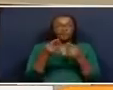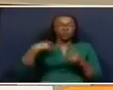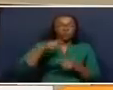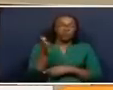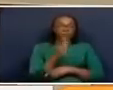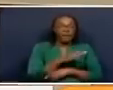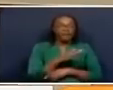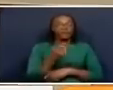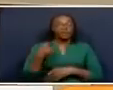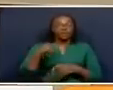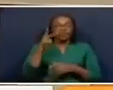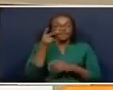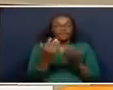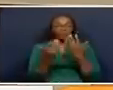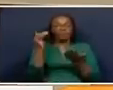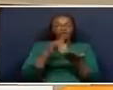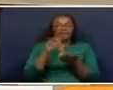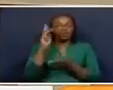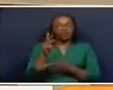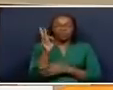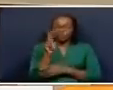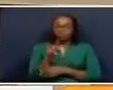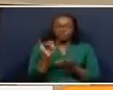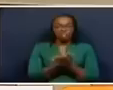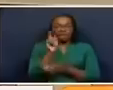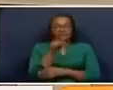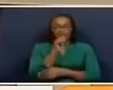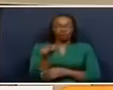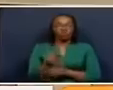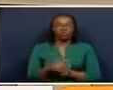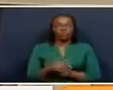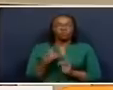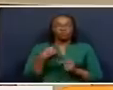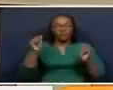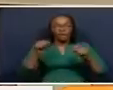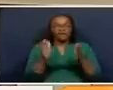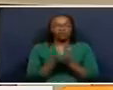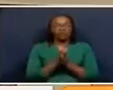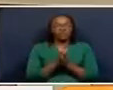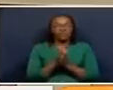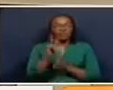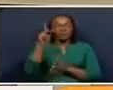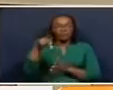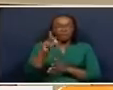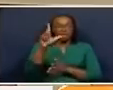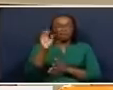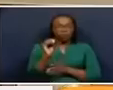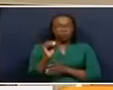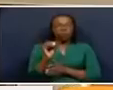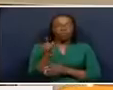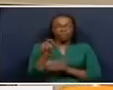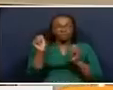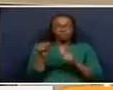is going to burn again, is irresponsible. And I think I agree with Dr. PLO. It is irresponsible. And especially because a lot of this